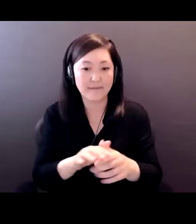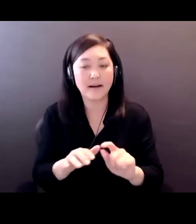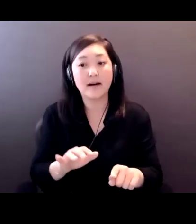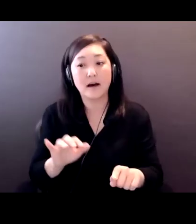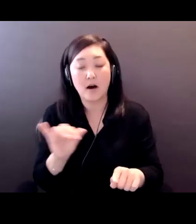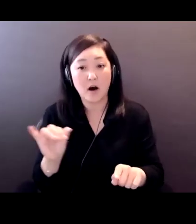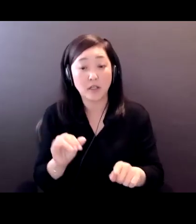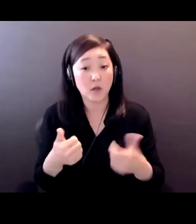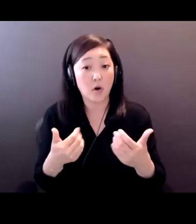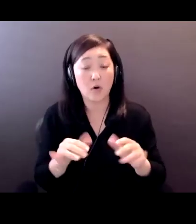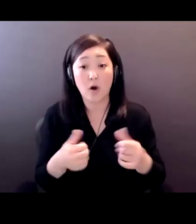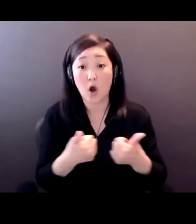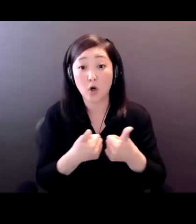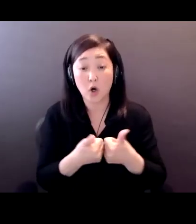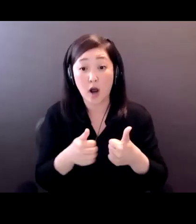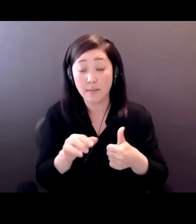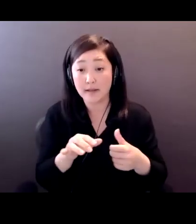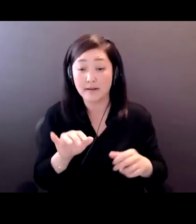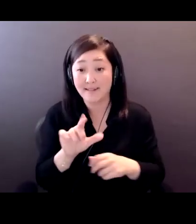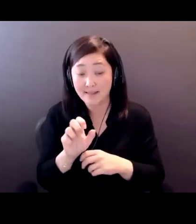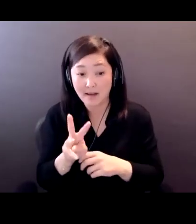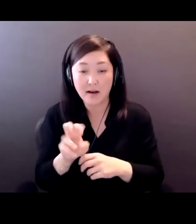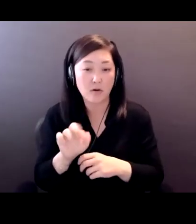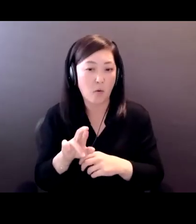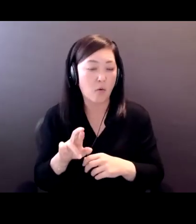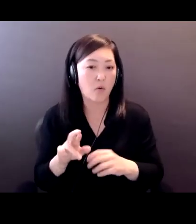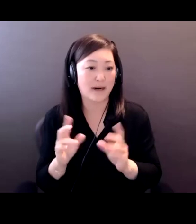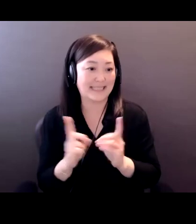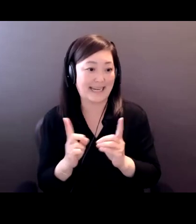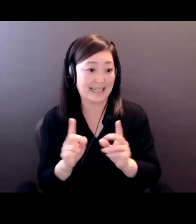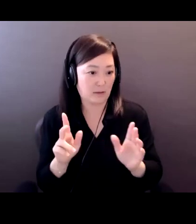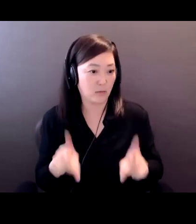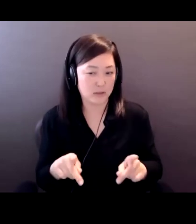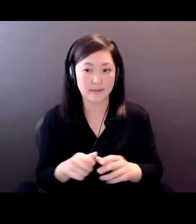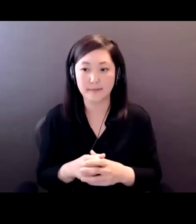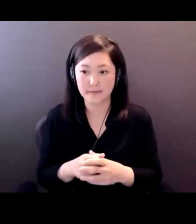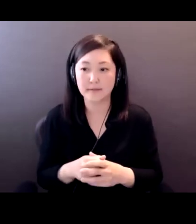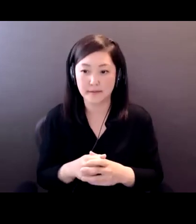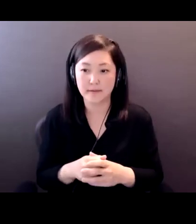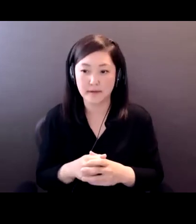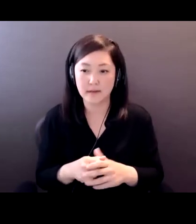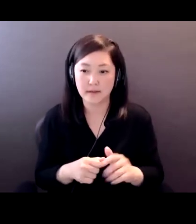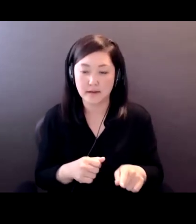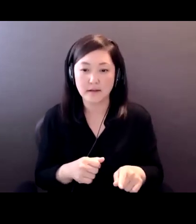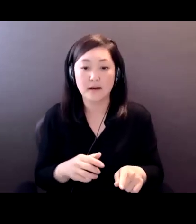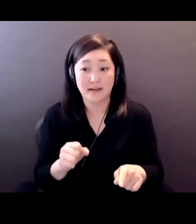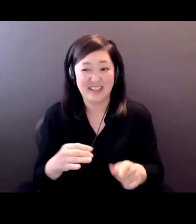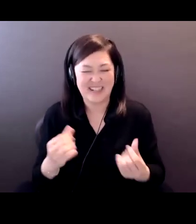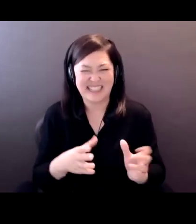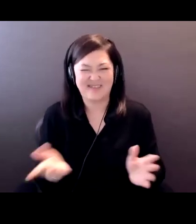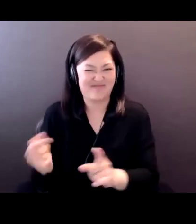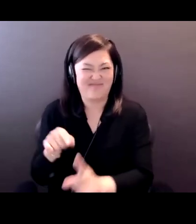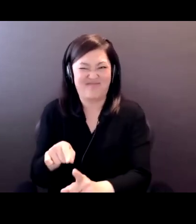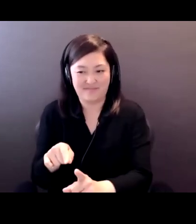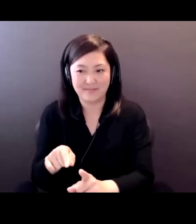partner. So to help place this proposed offense in context, I'm going to do three things.